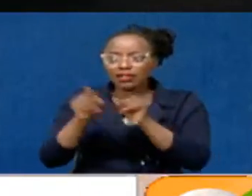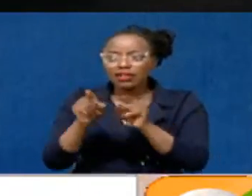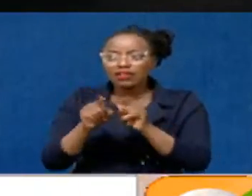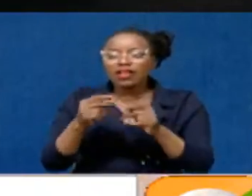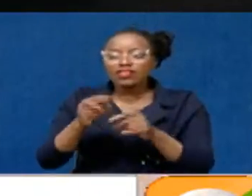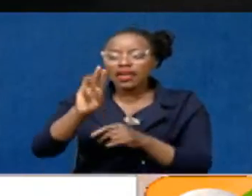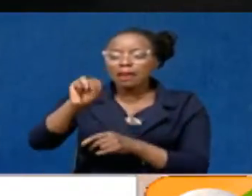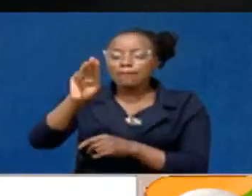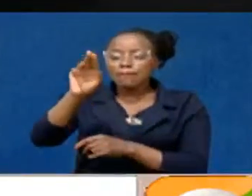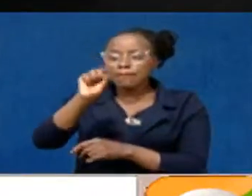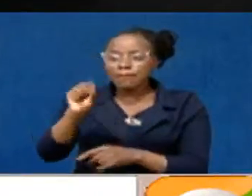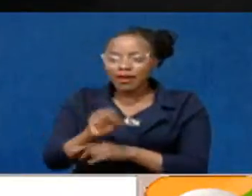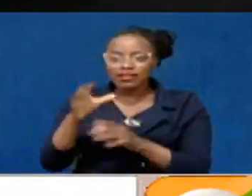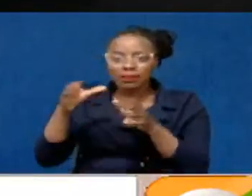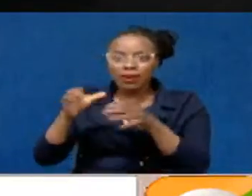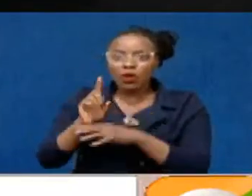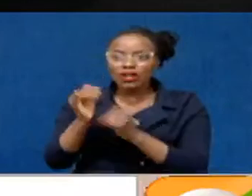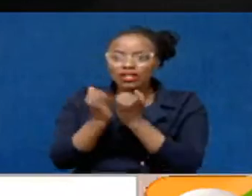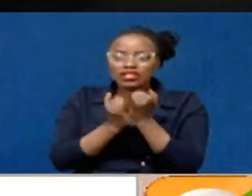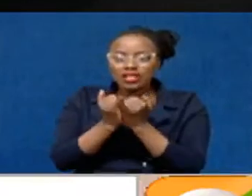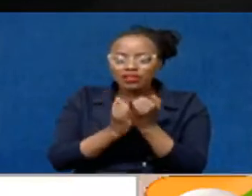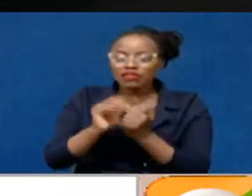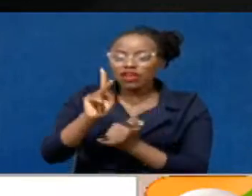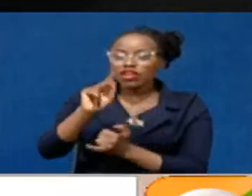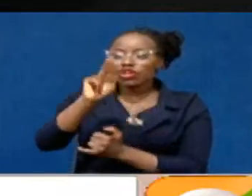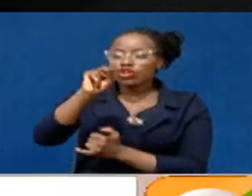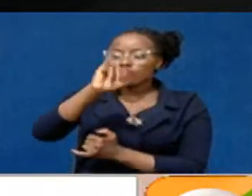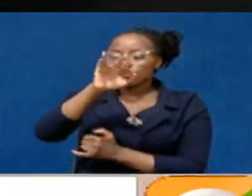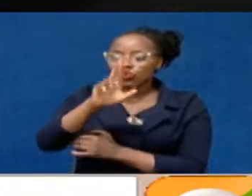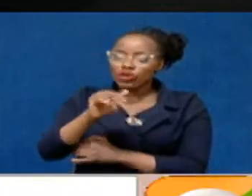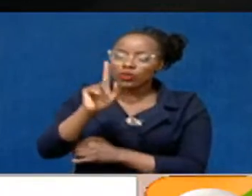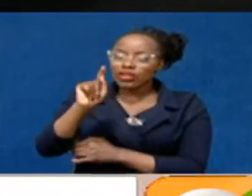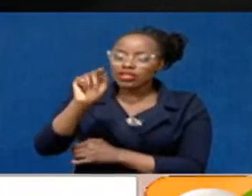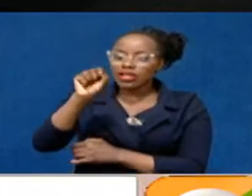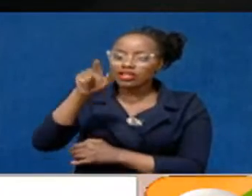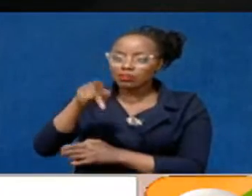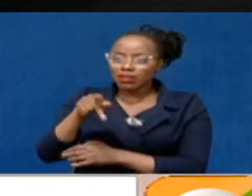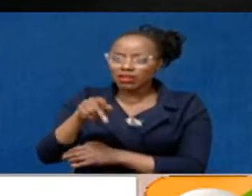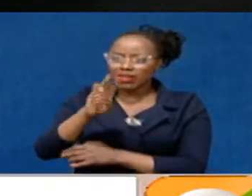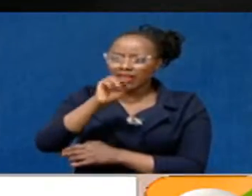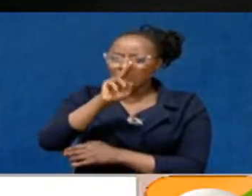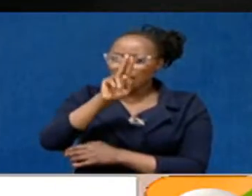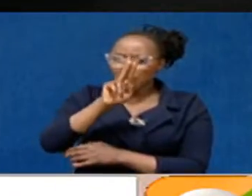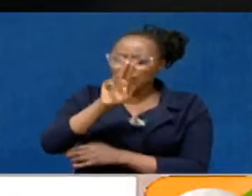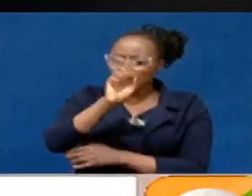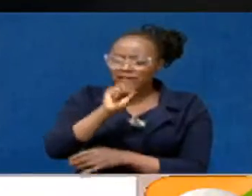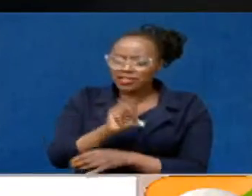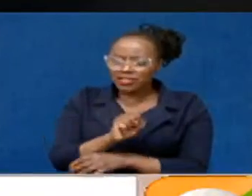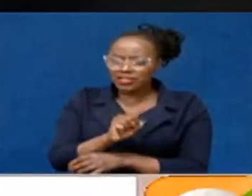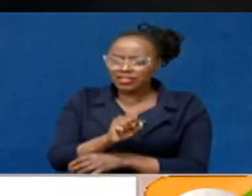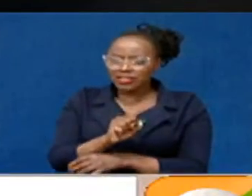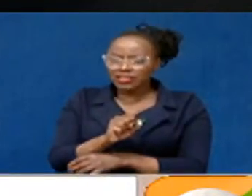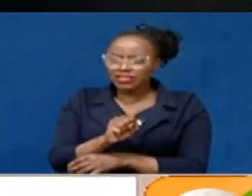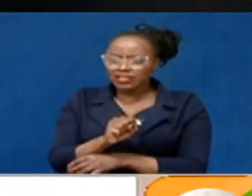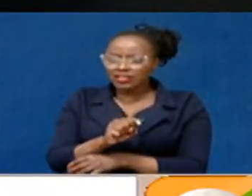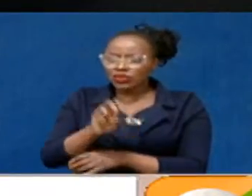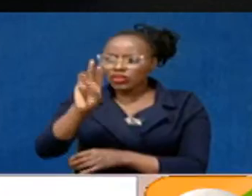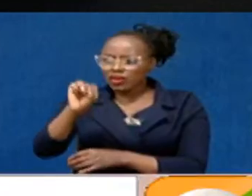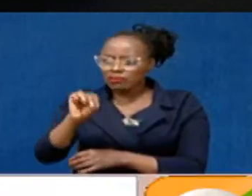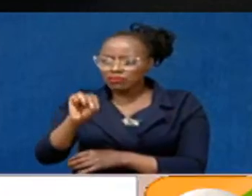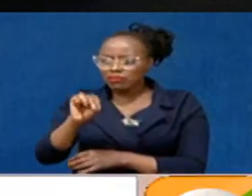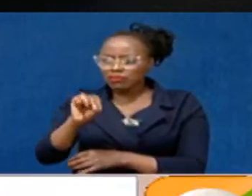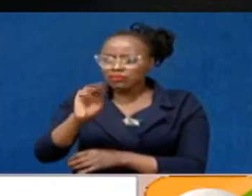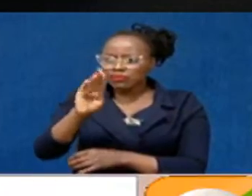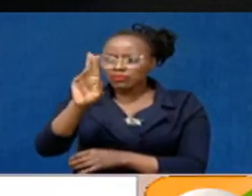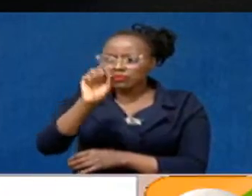the Mbas Party. On Saturday. Kiunjuri is out with his TSP party. Mbas or Mbas, actually? Mbas. Mbas. It's a bus, but